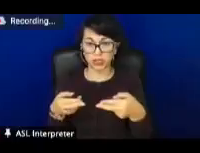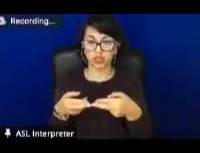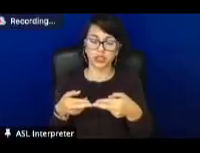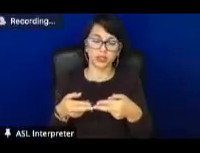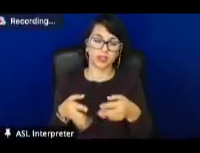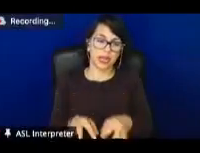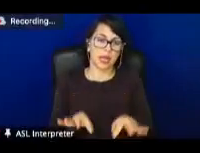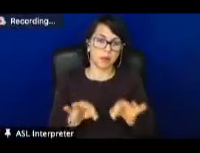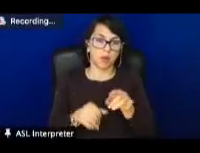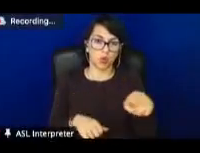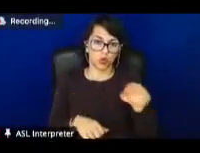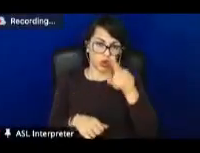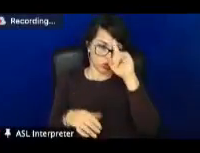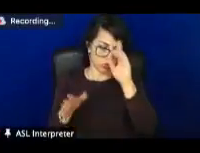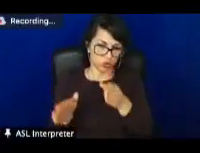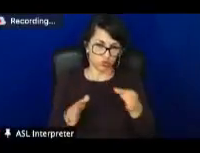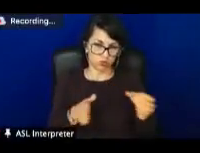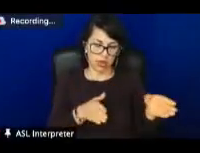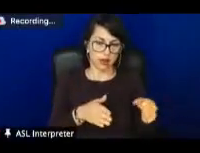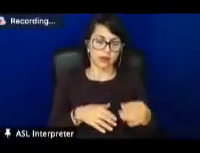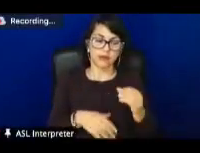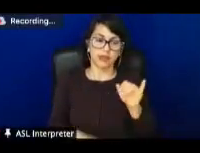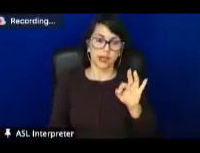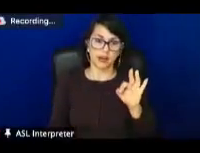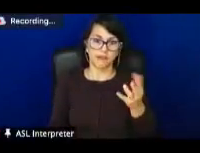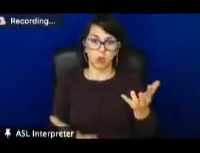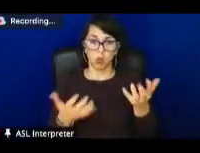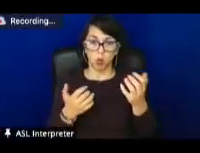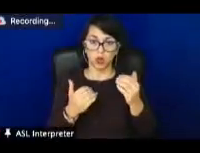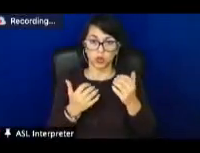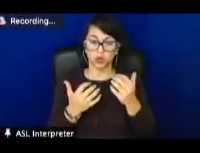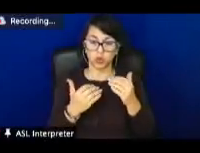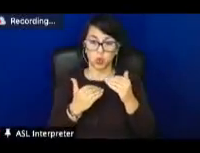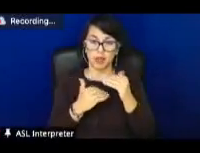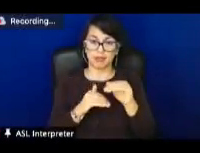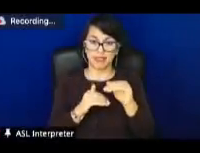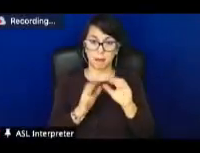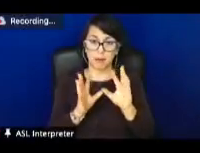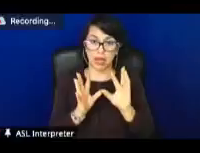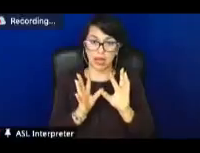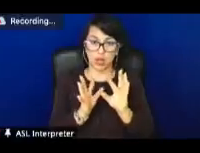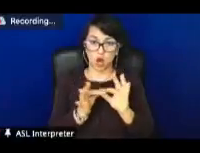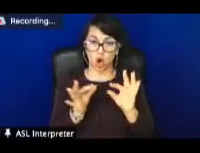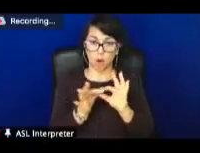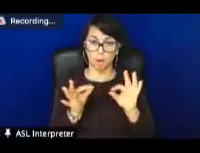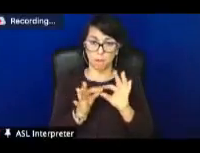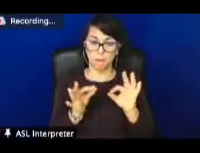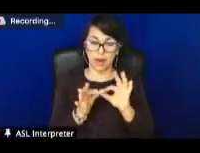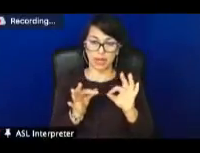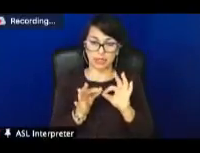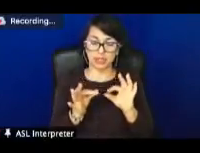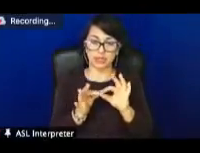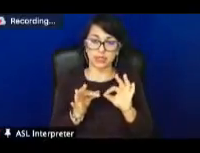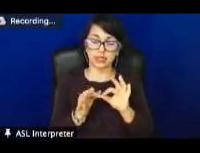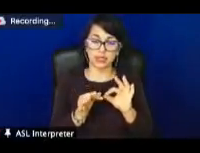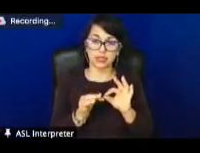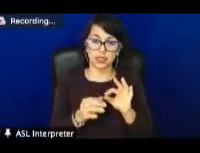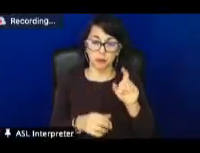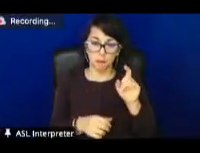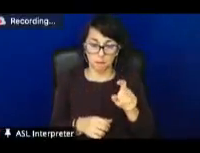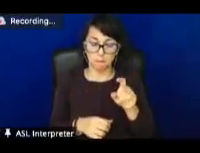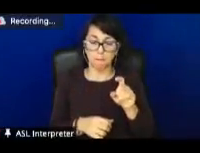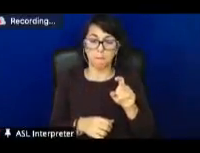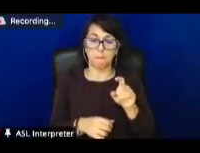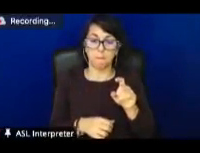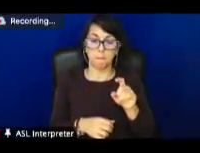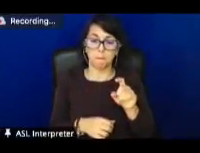strategize about whether you want to limit comments during a meeting to a particular area or to include the entire state and try to get